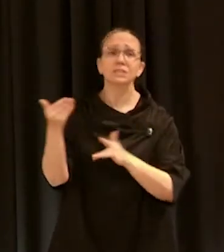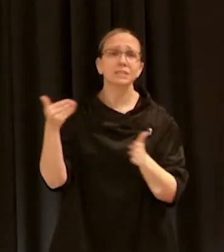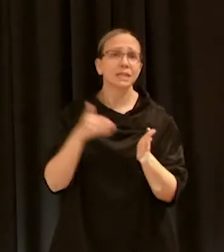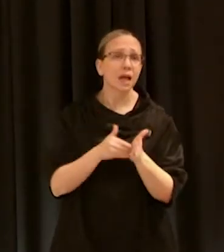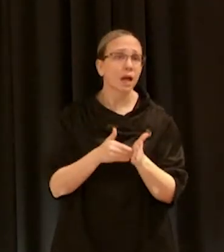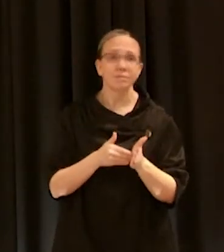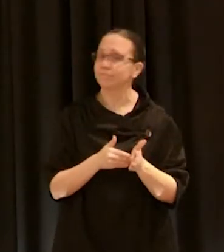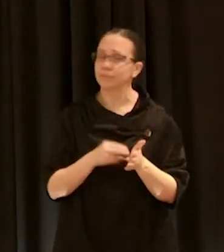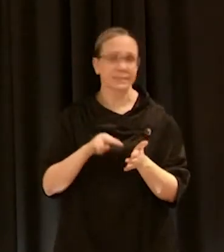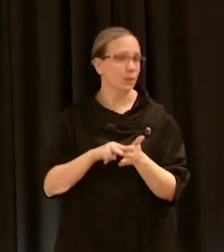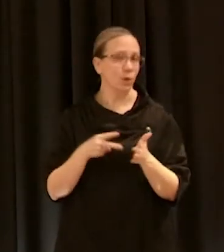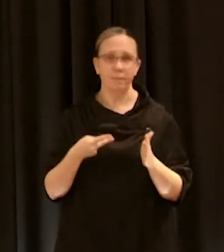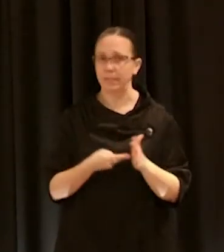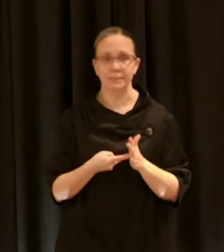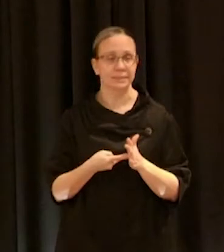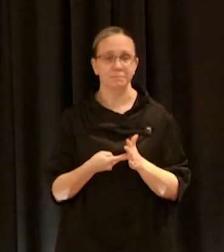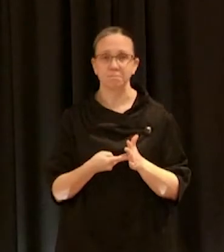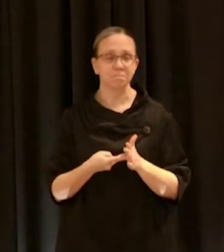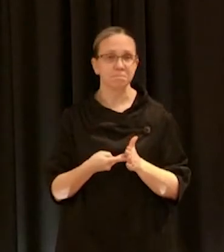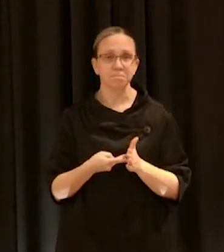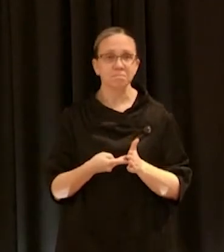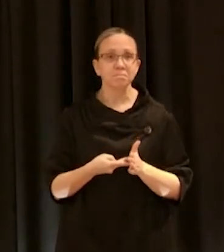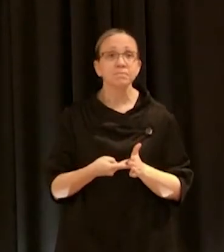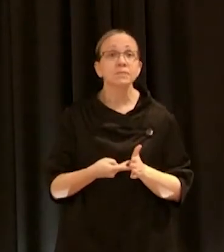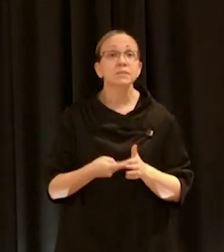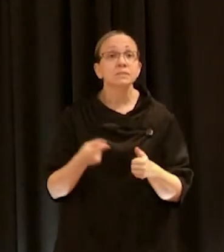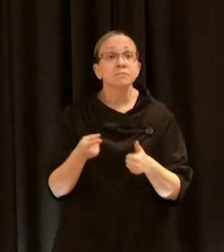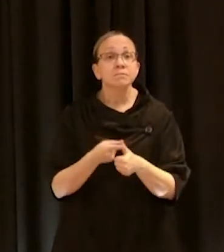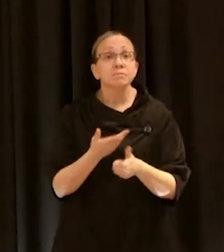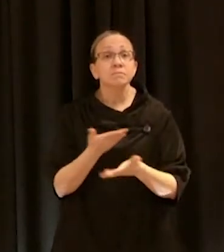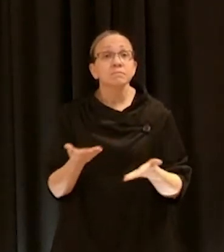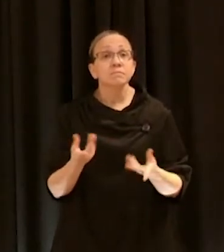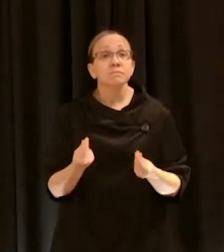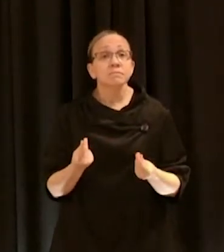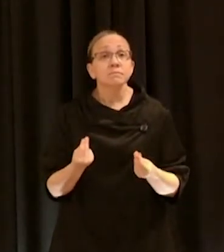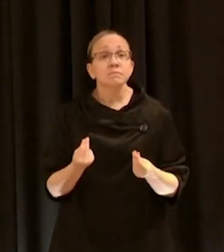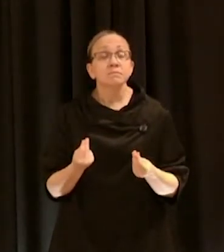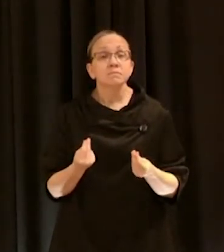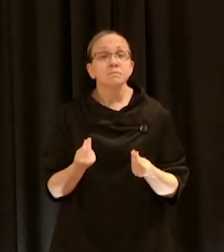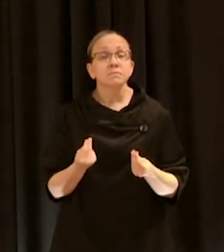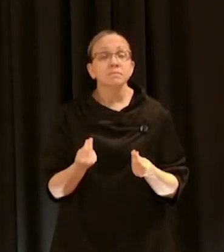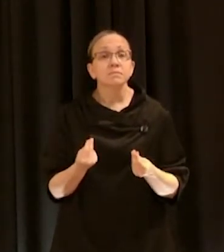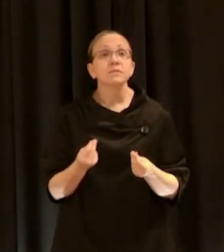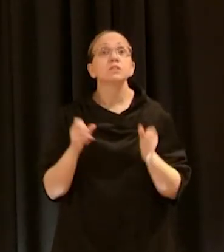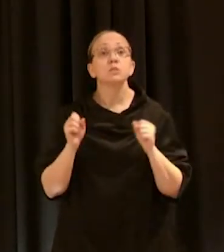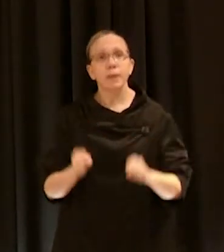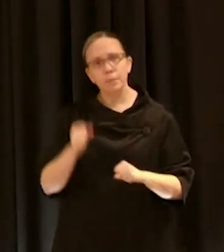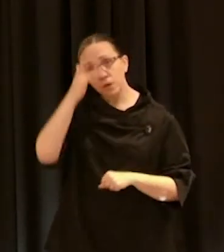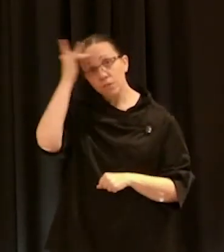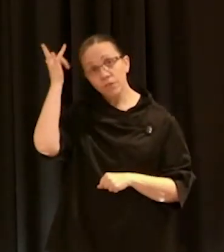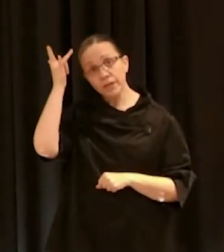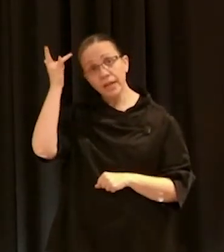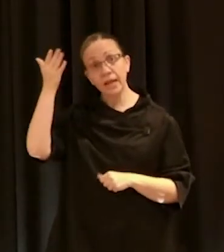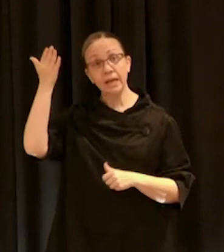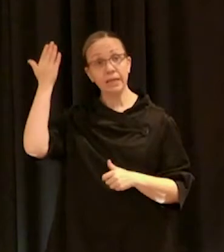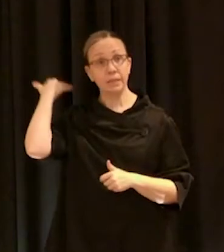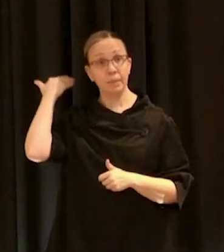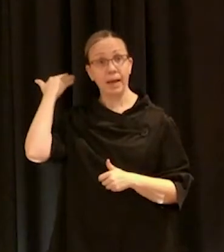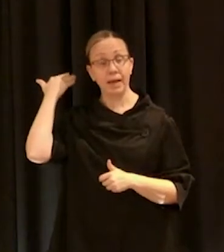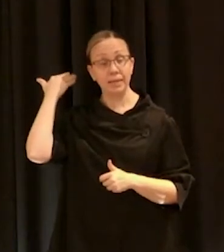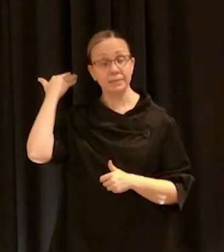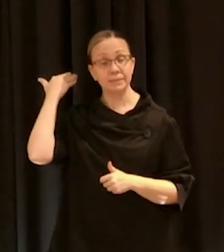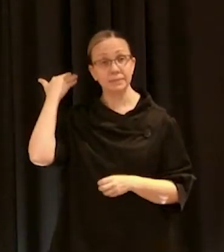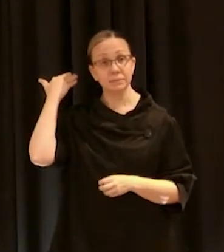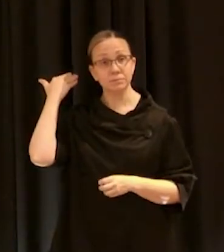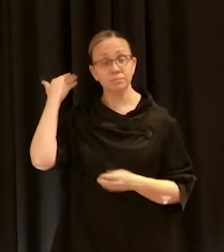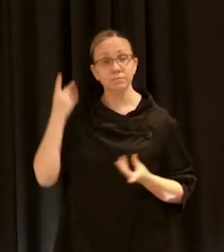not what it means. The first thing we need to do in order to forget those things which are behind